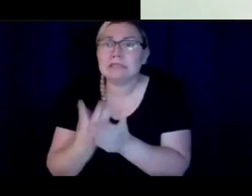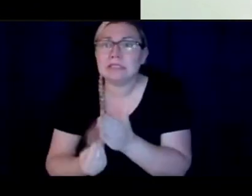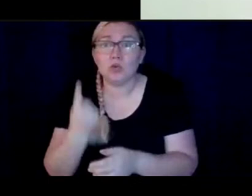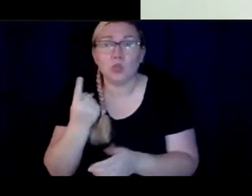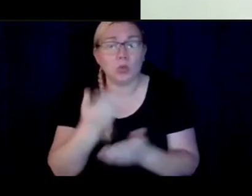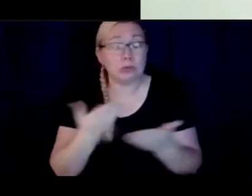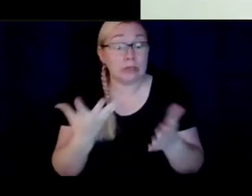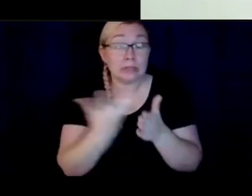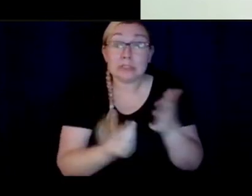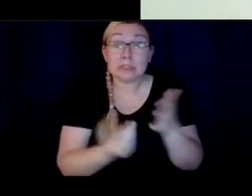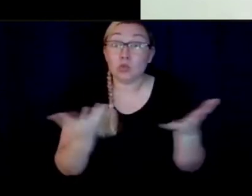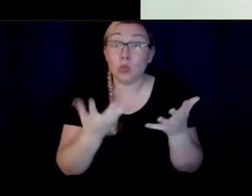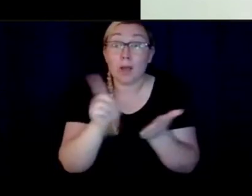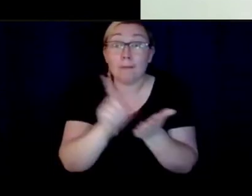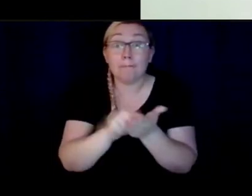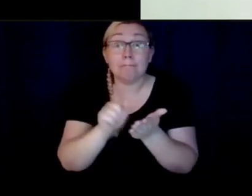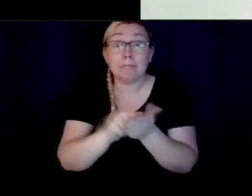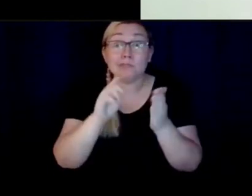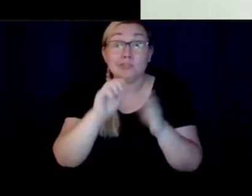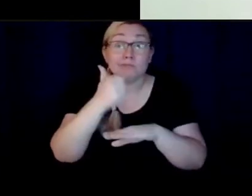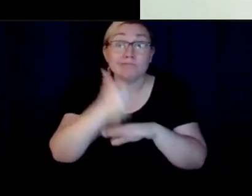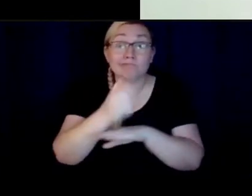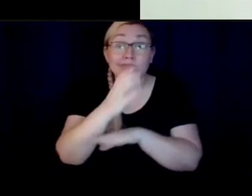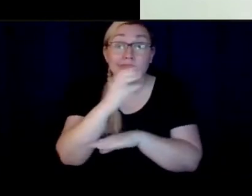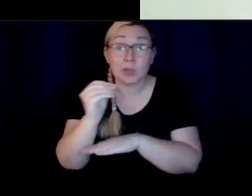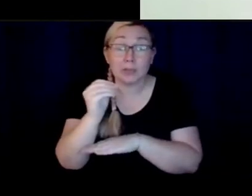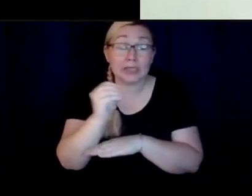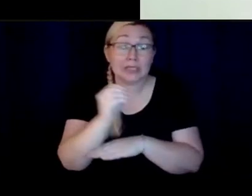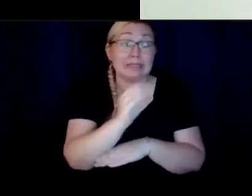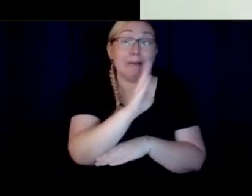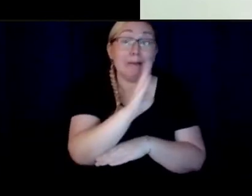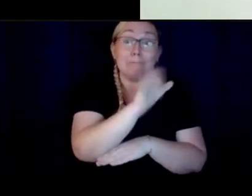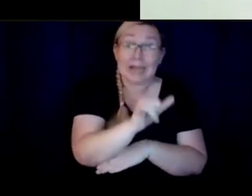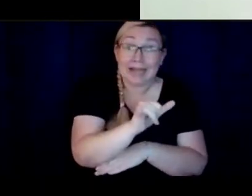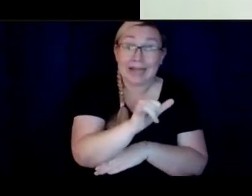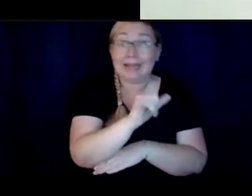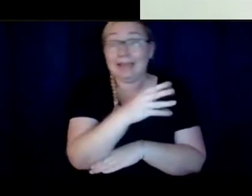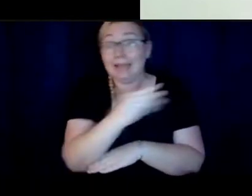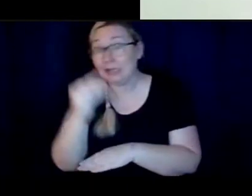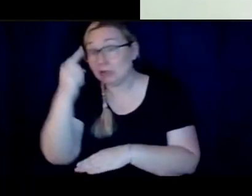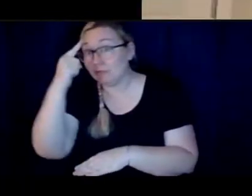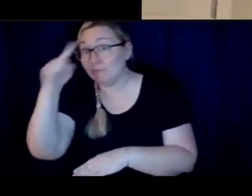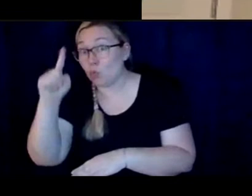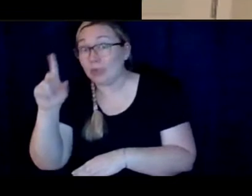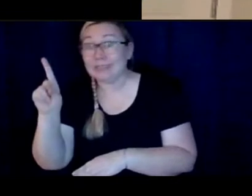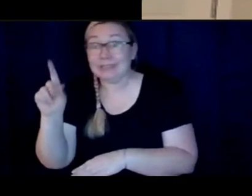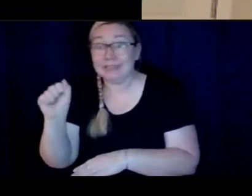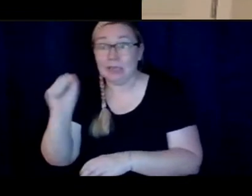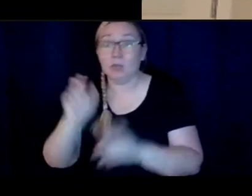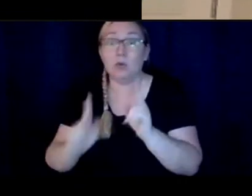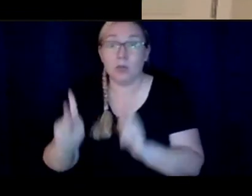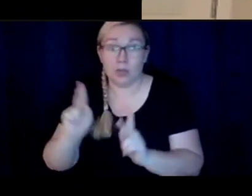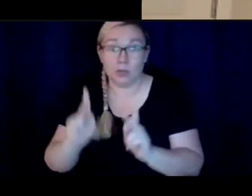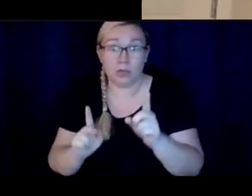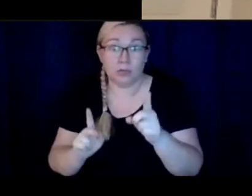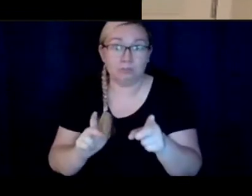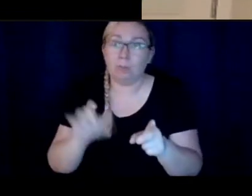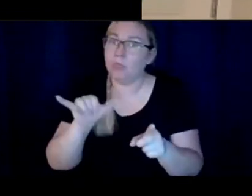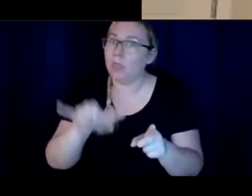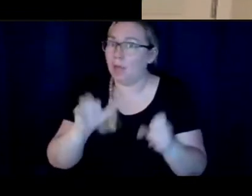is publish houses by and for disabled people. Yeah, I mean, wouldn't that be